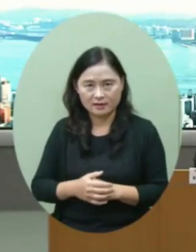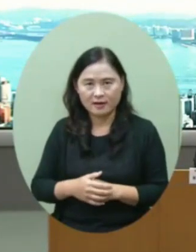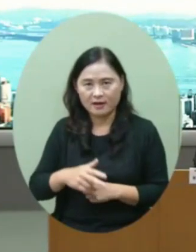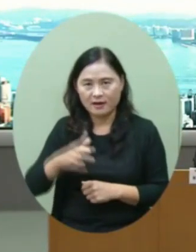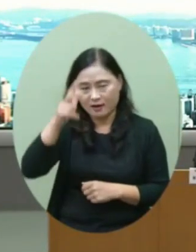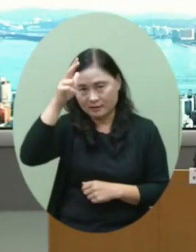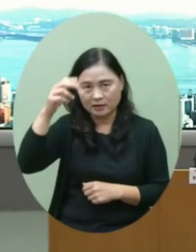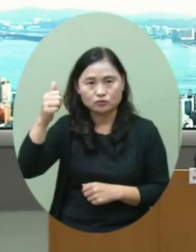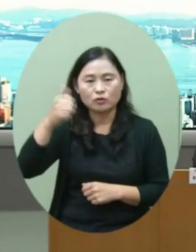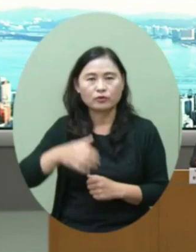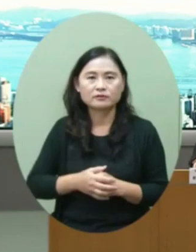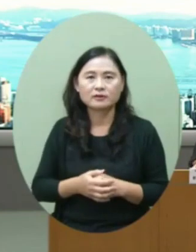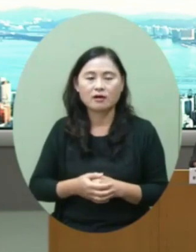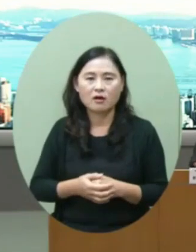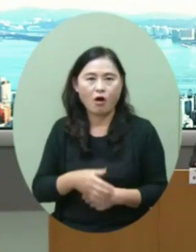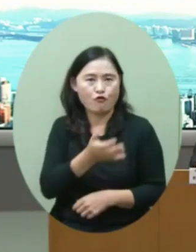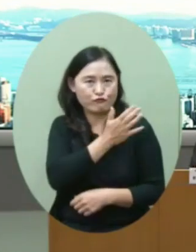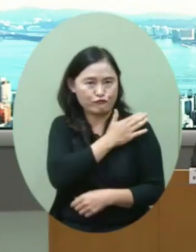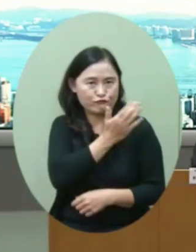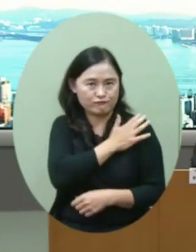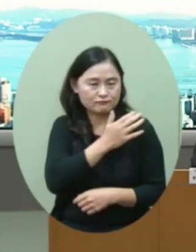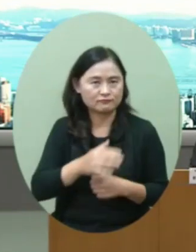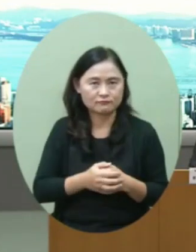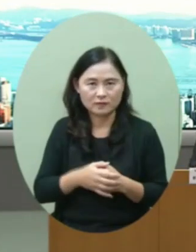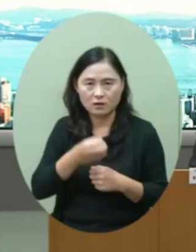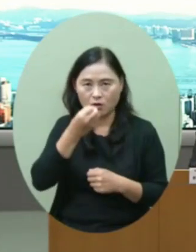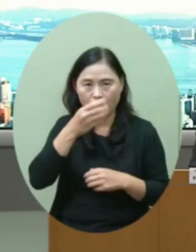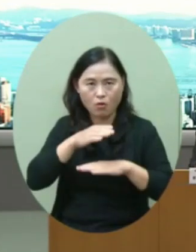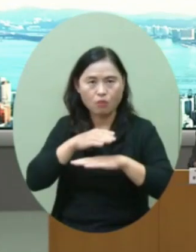society. Thank you, Chief Executive.